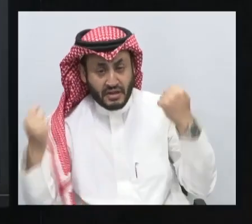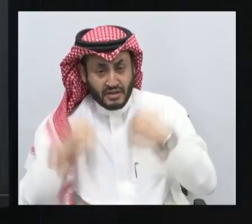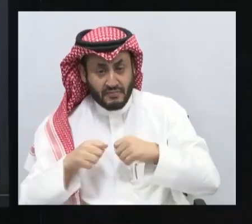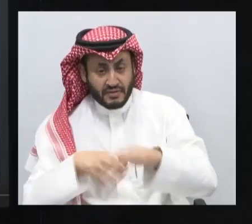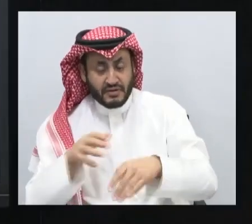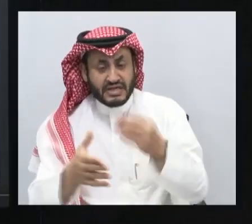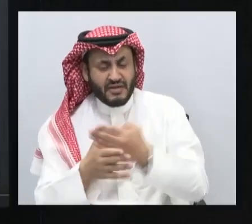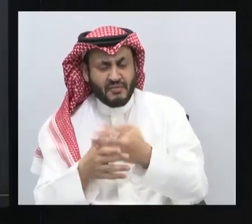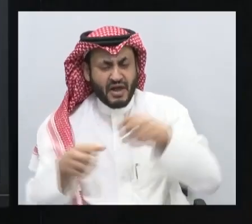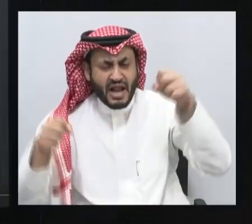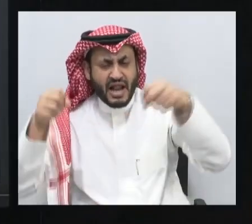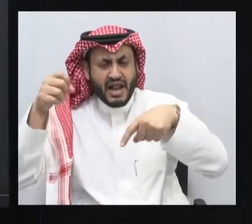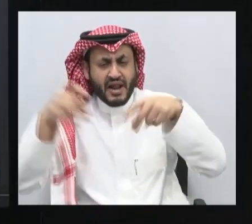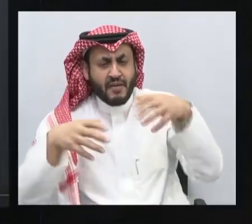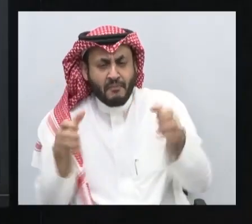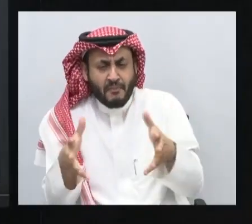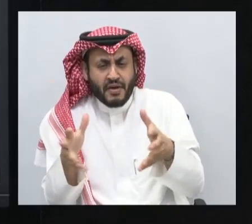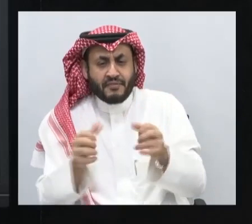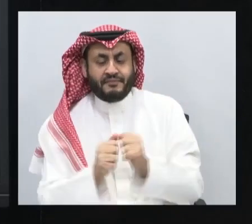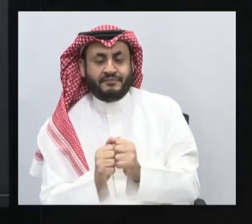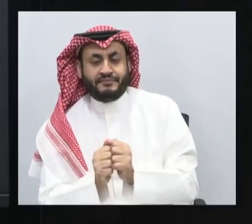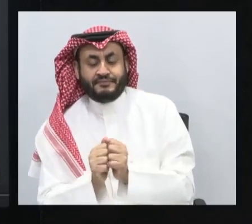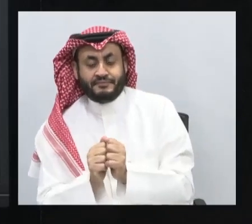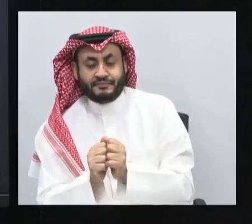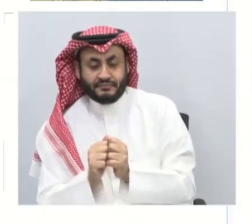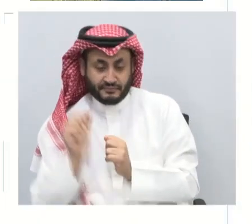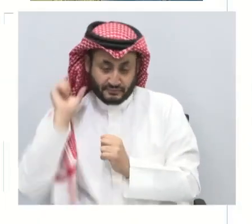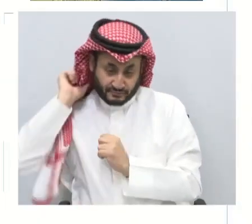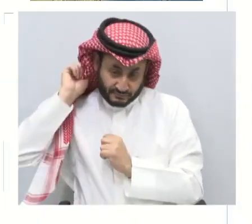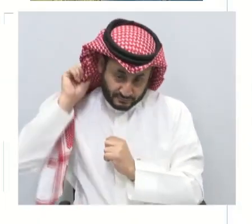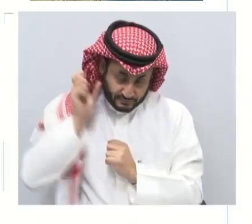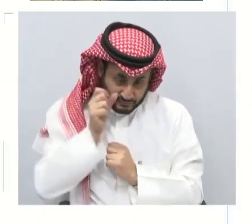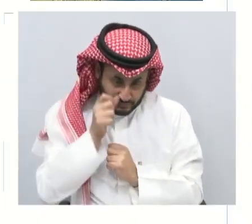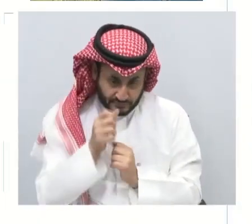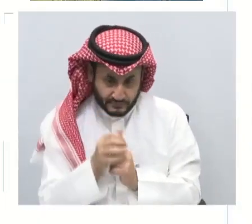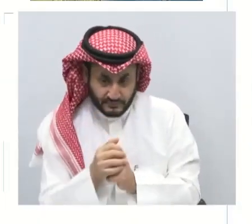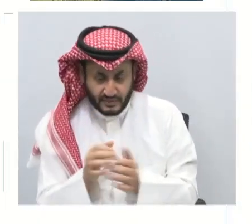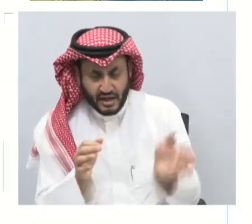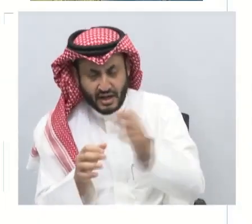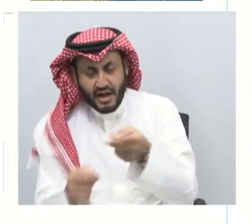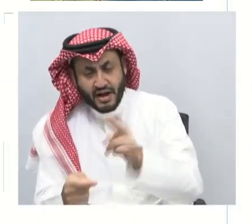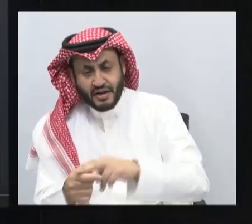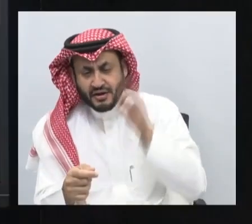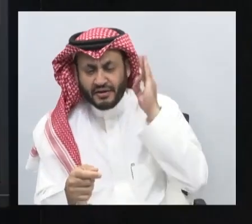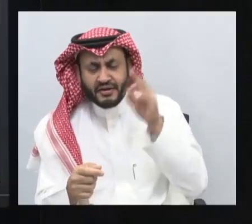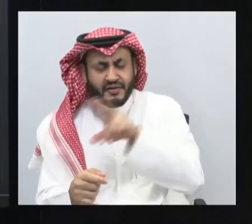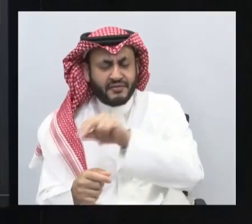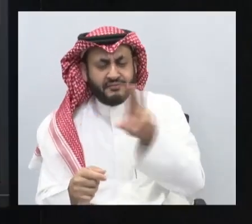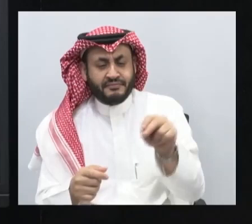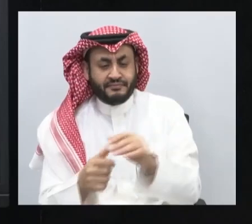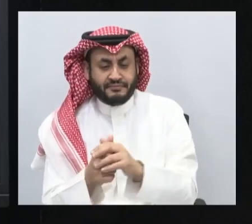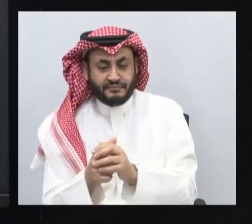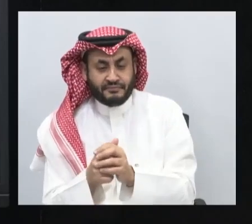them since there is snow up in the mountains. Okay, now you're going to listen again to the same